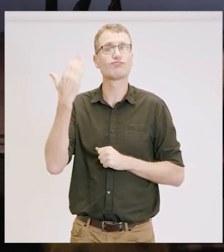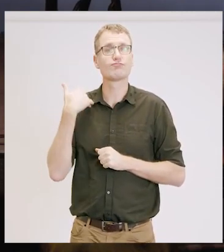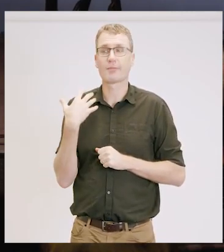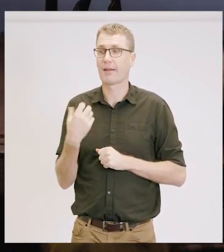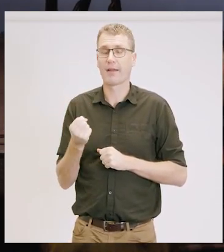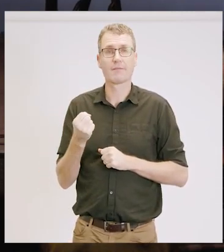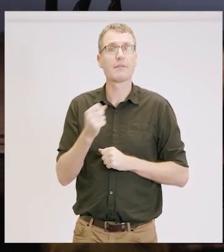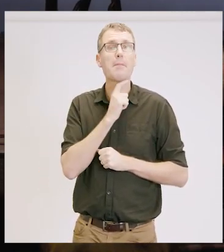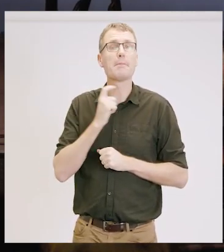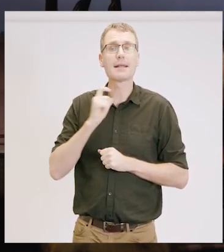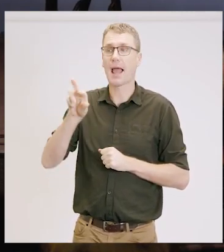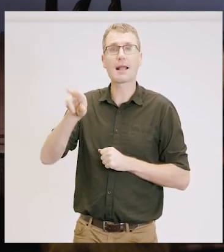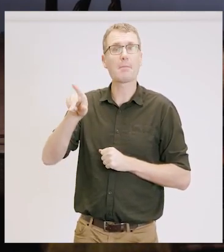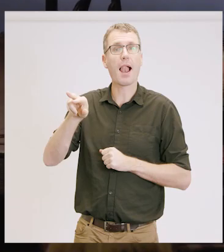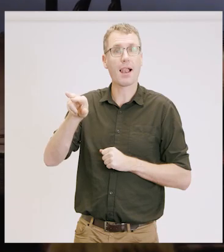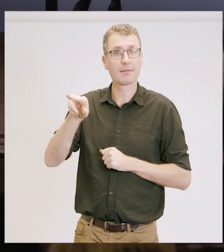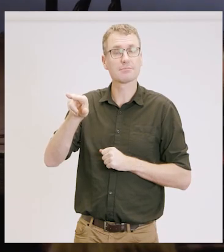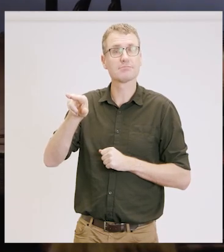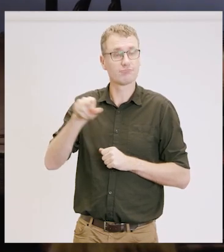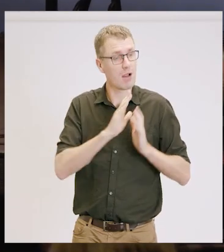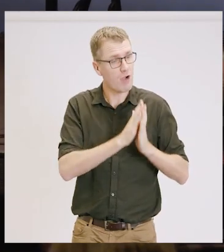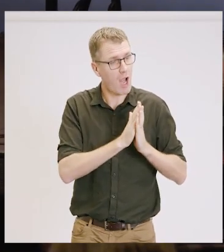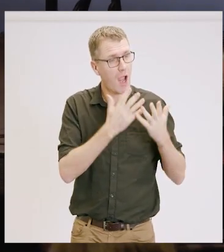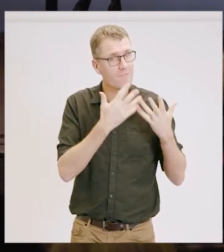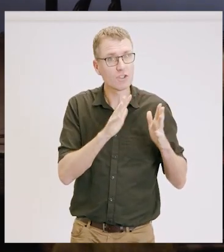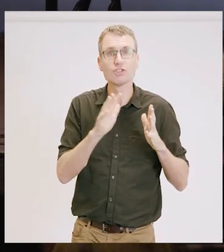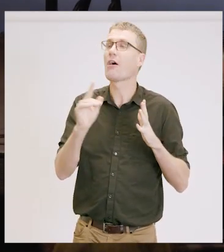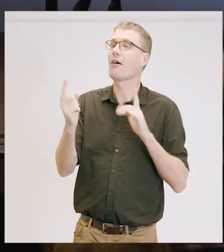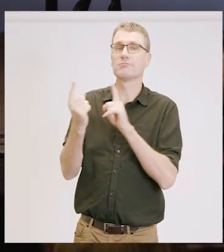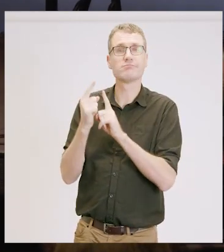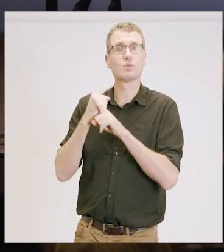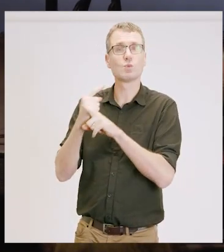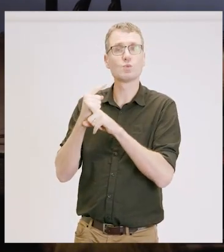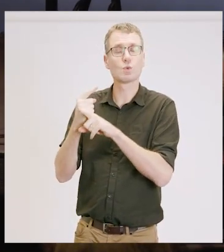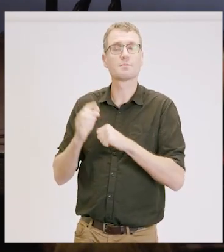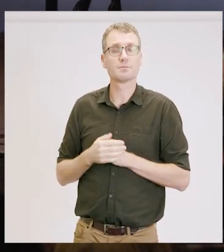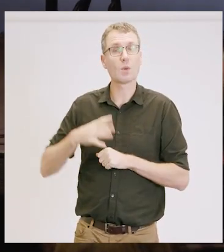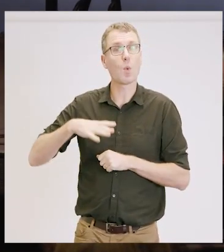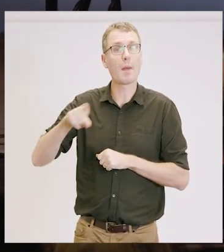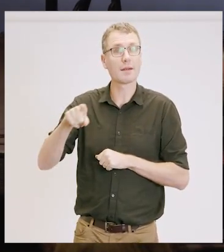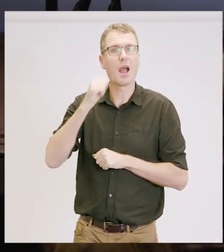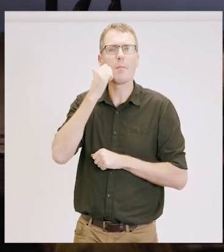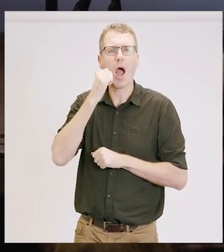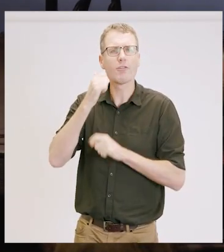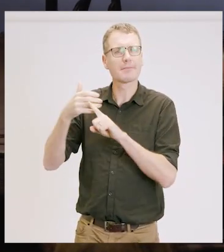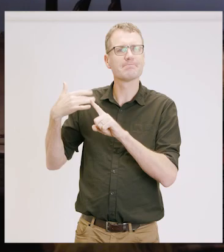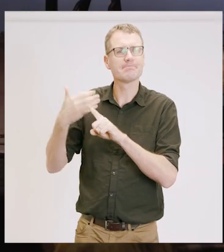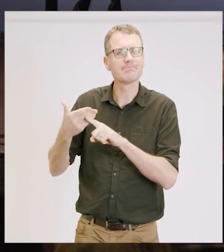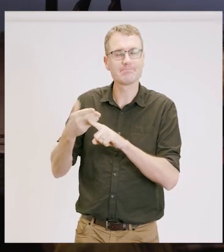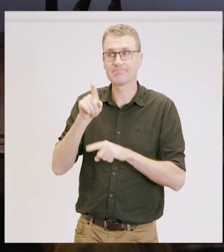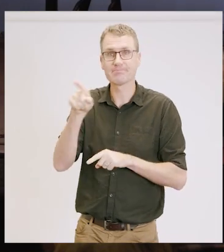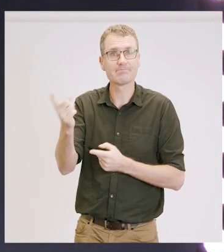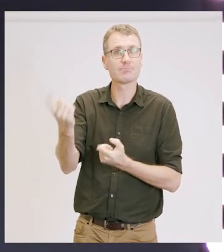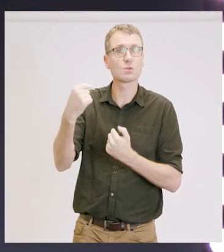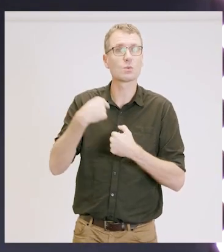these meetings after we'd been praying. And she said, she's of Māori background, and she said, you know, the term that is in